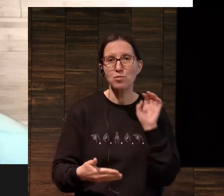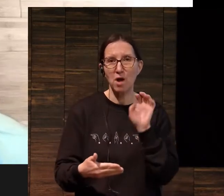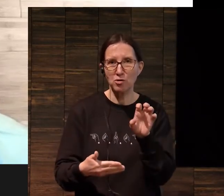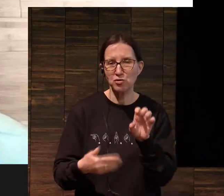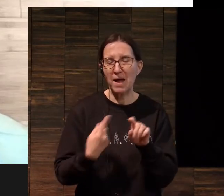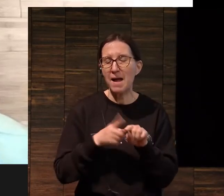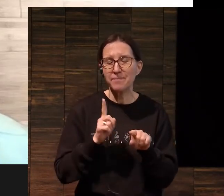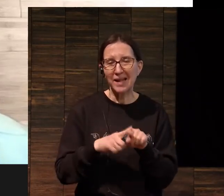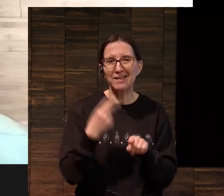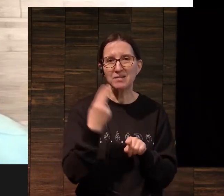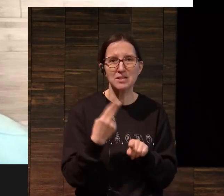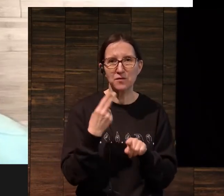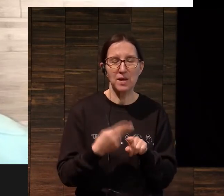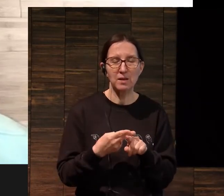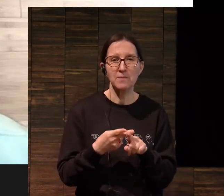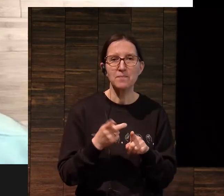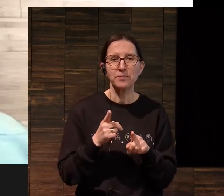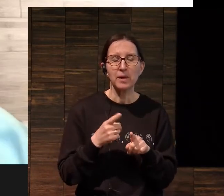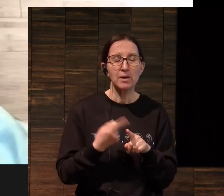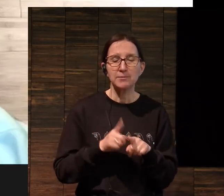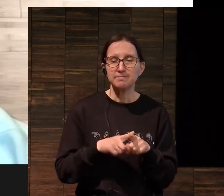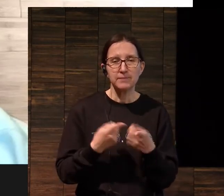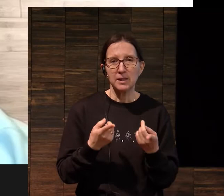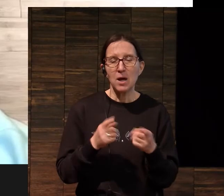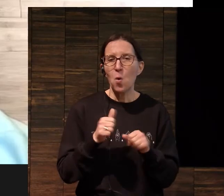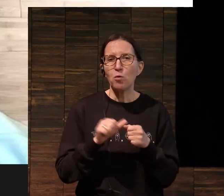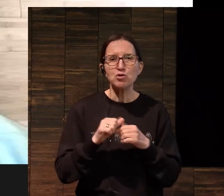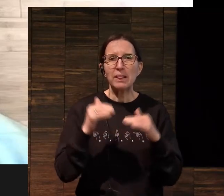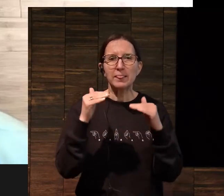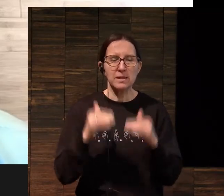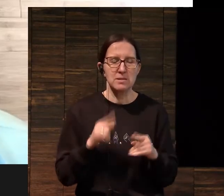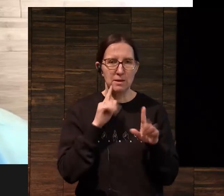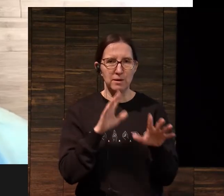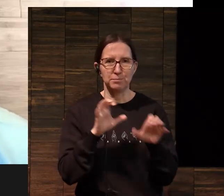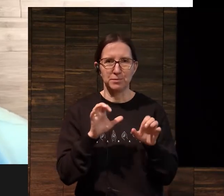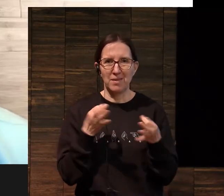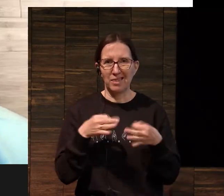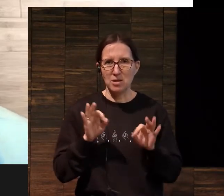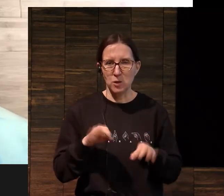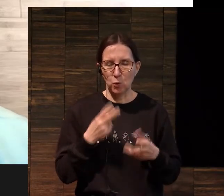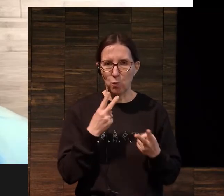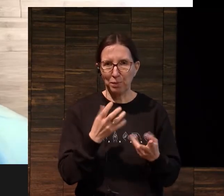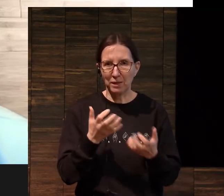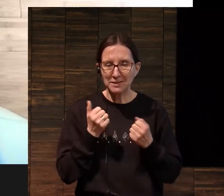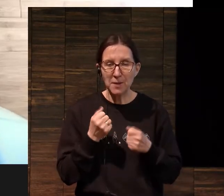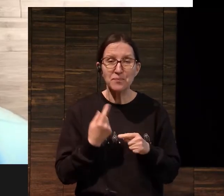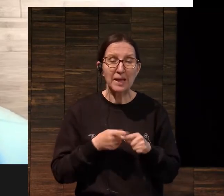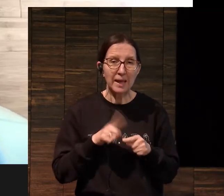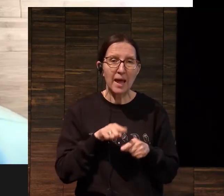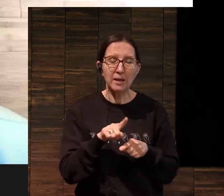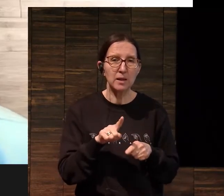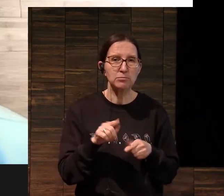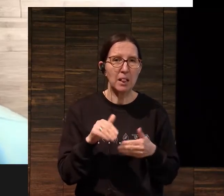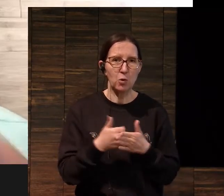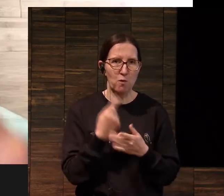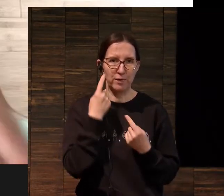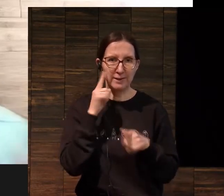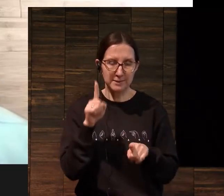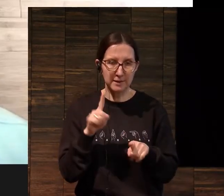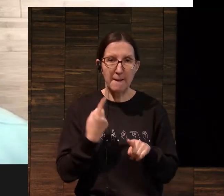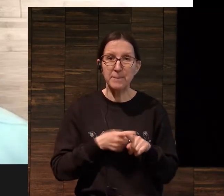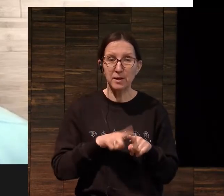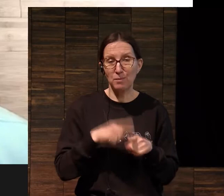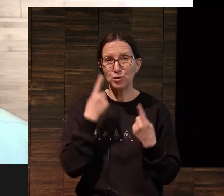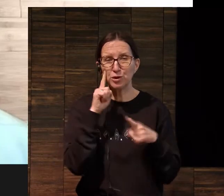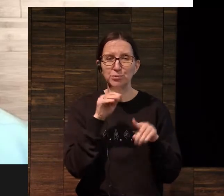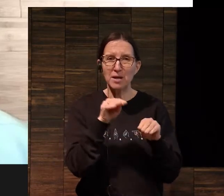of it and not just focused on the aesthetics of a site. And this is a very new idea because people are building sites to please the